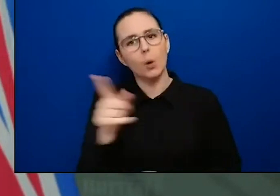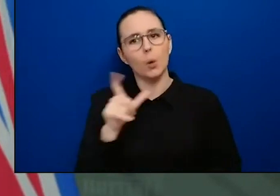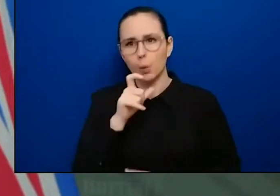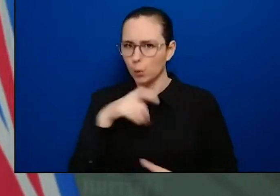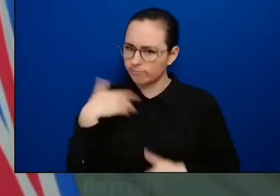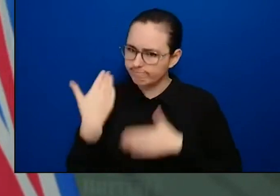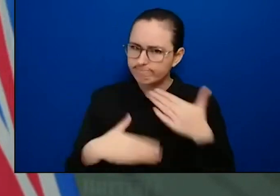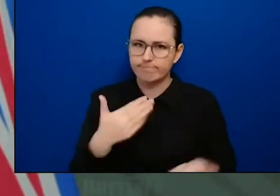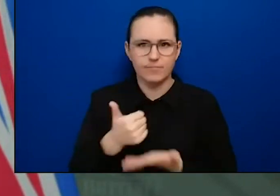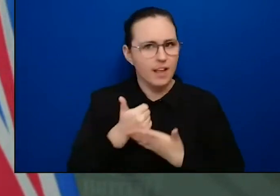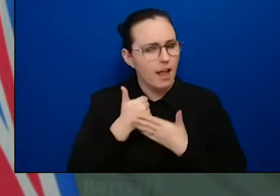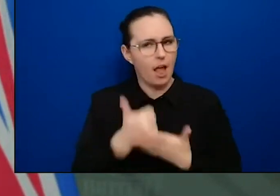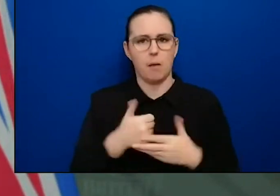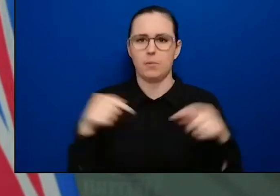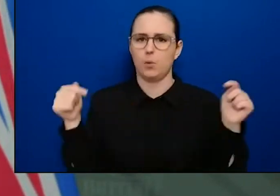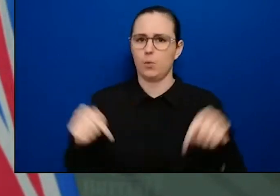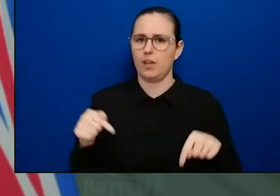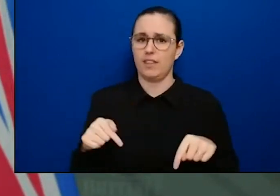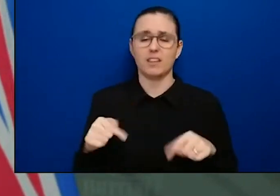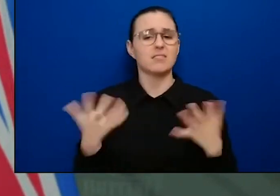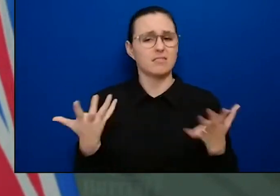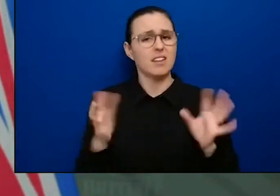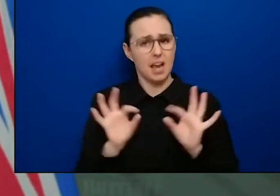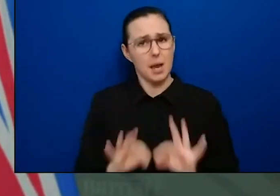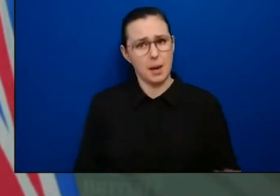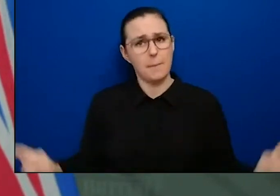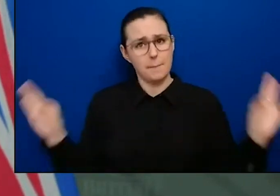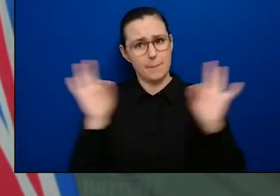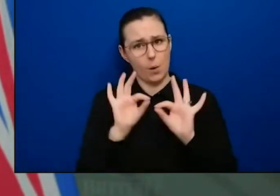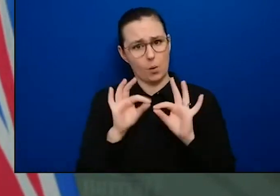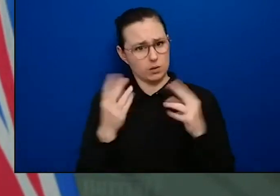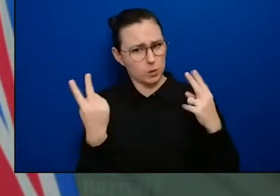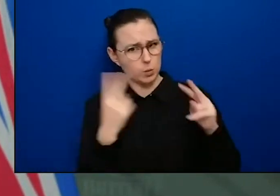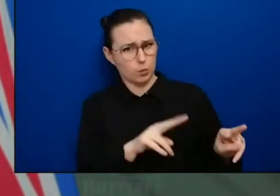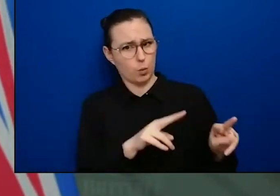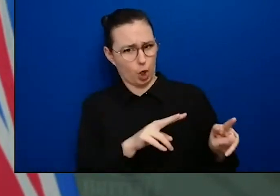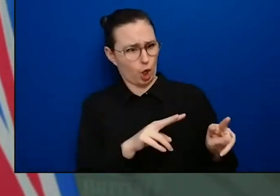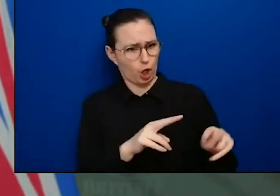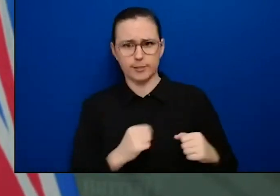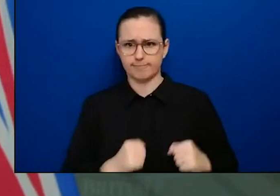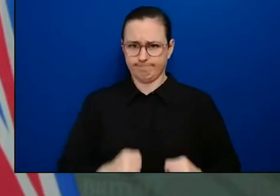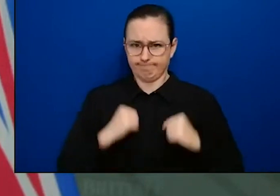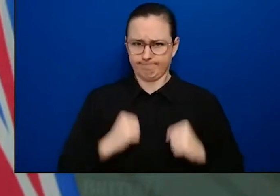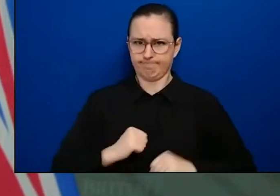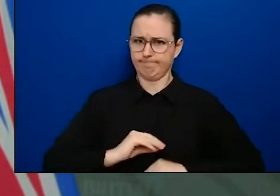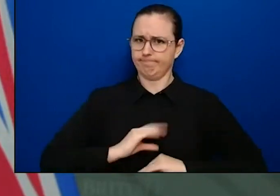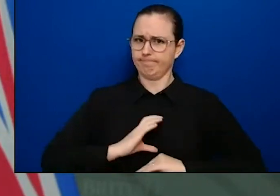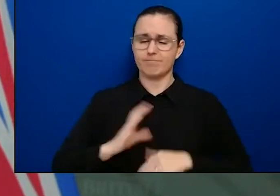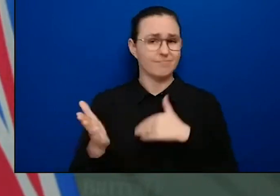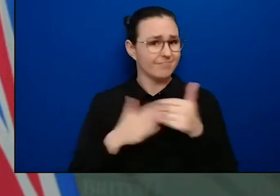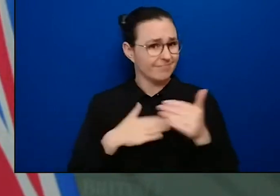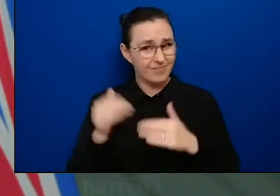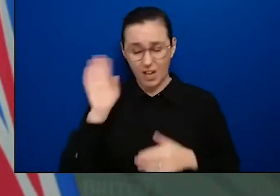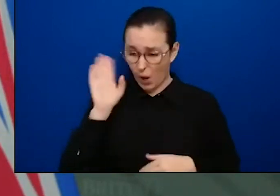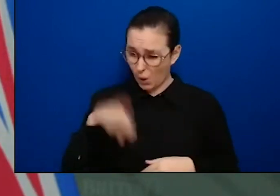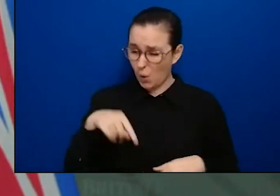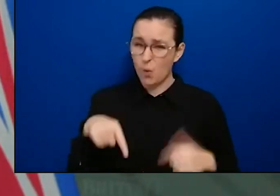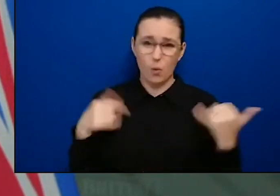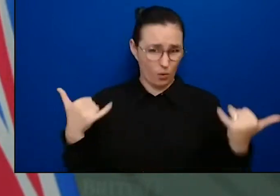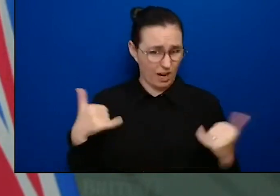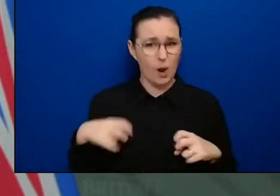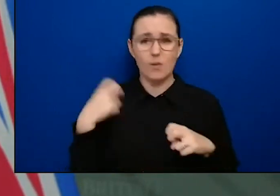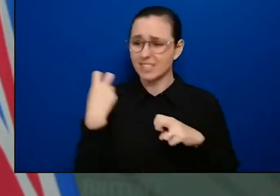does. It is, I think, an example in which we can all find strength in our own resilience, no matter what moments we're facing